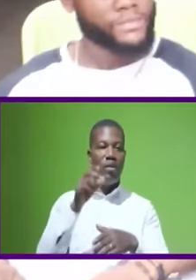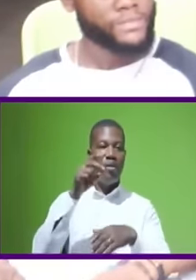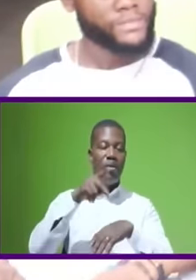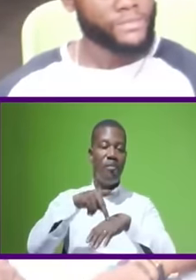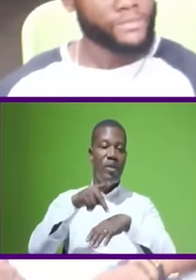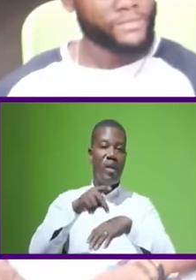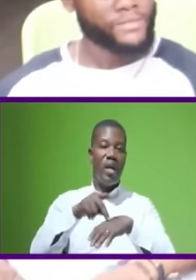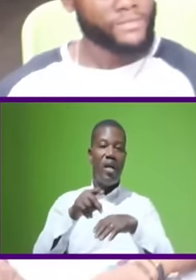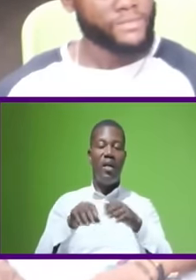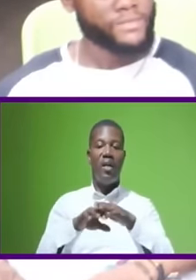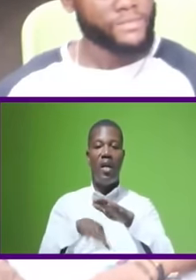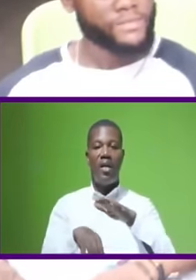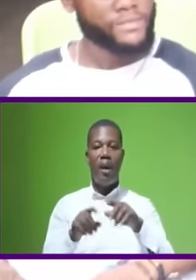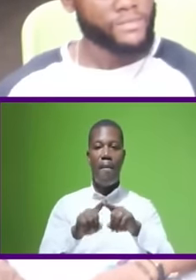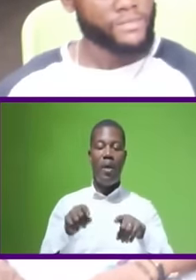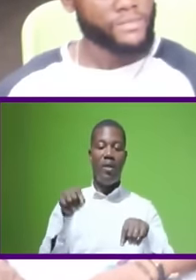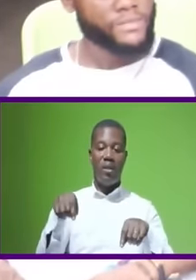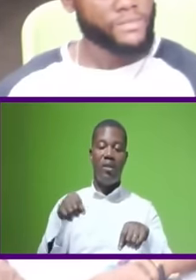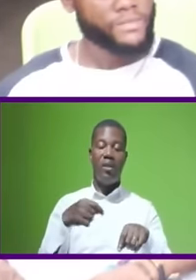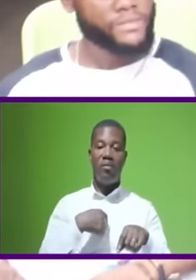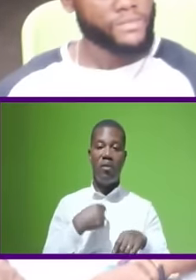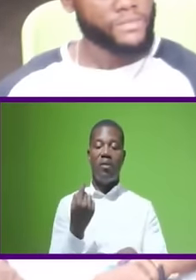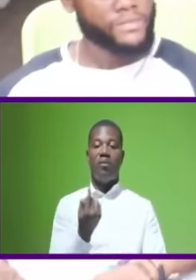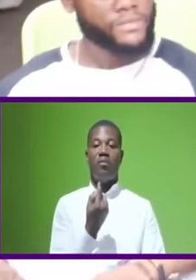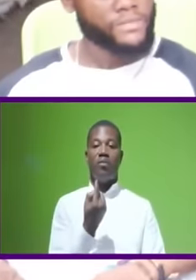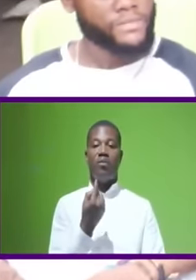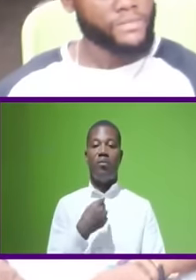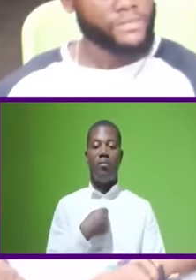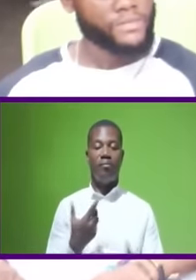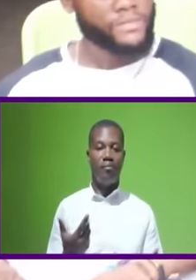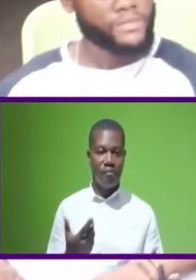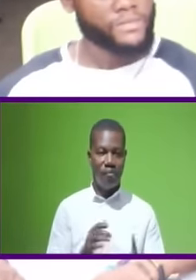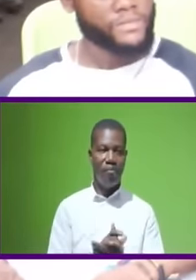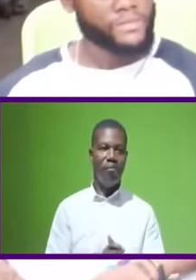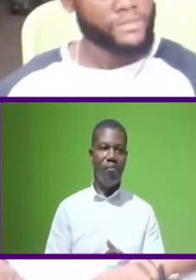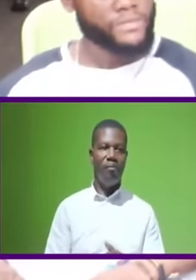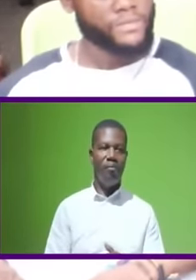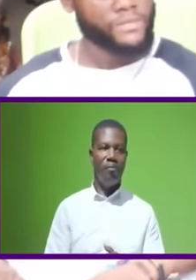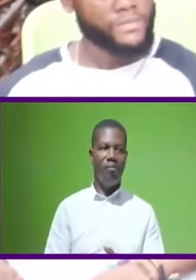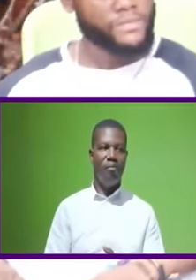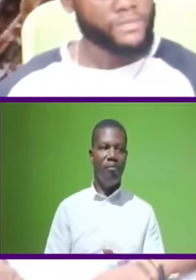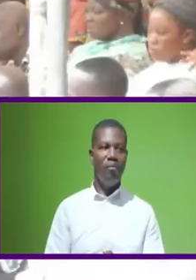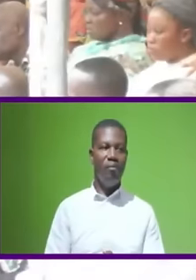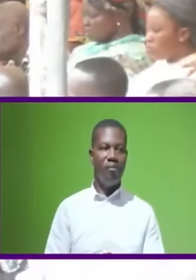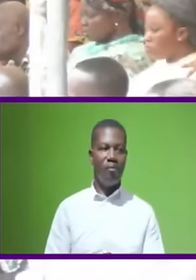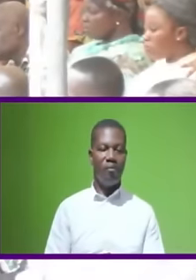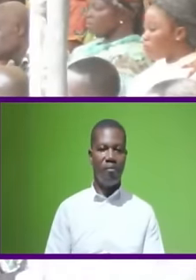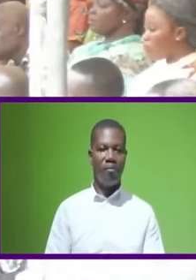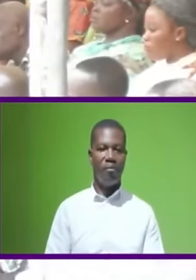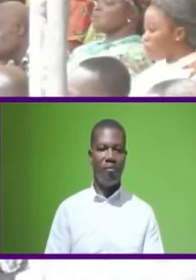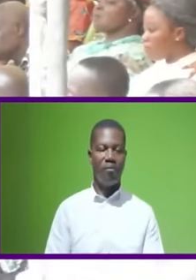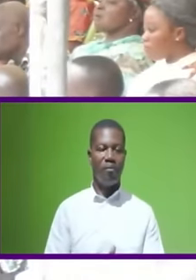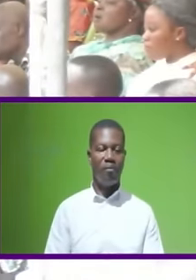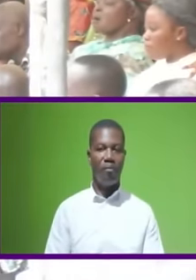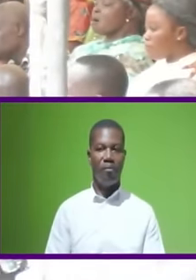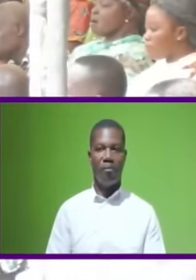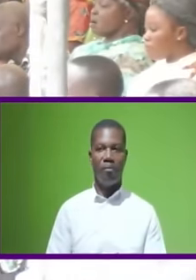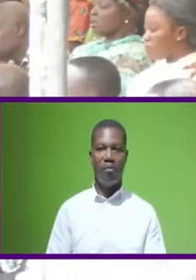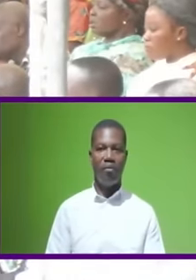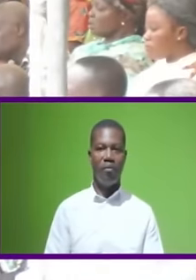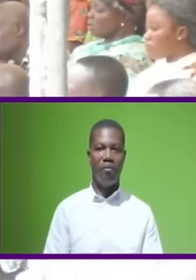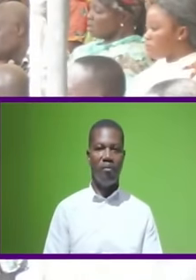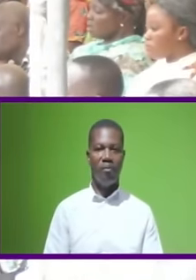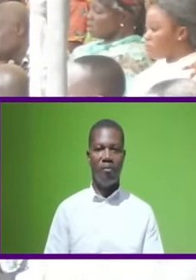many are the people that put money in envelopes because the promise they made to Adunyame, the Lord has